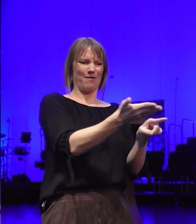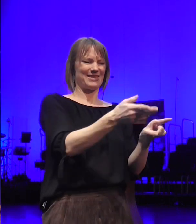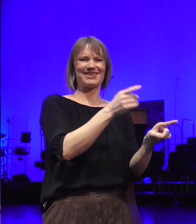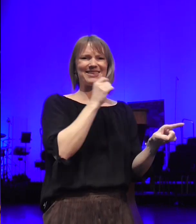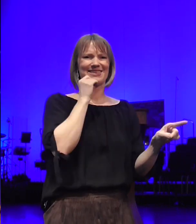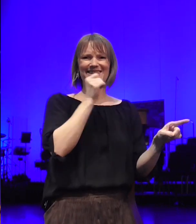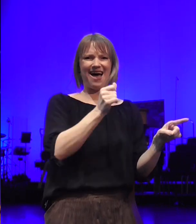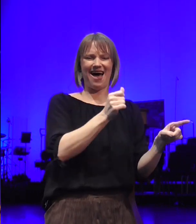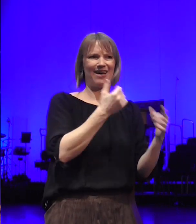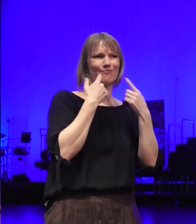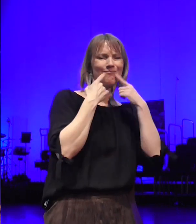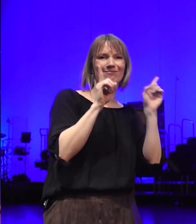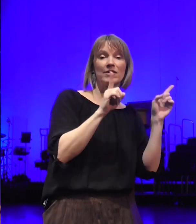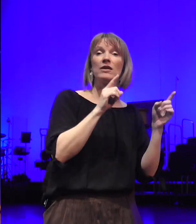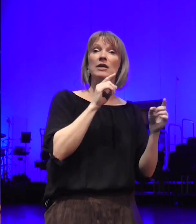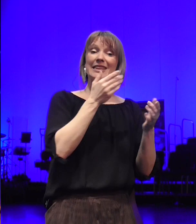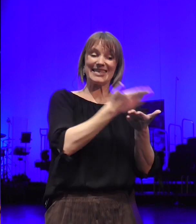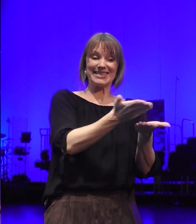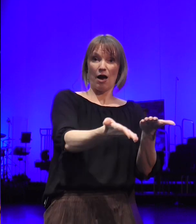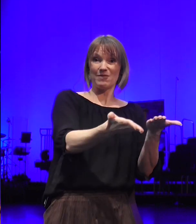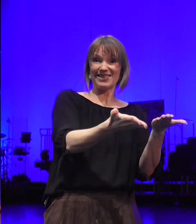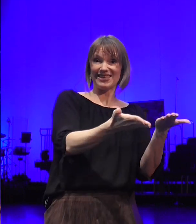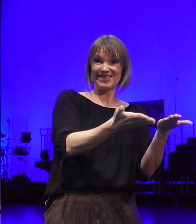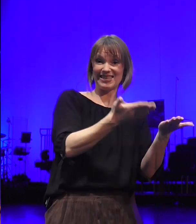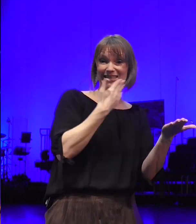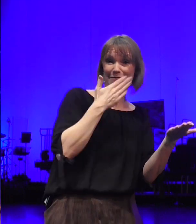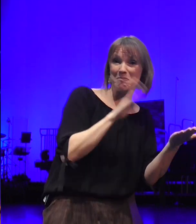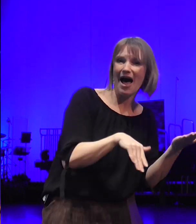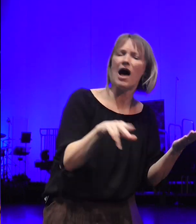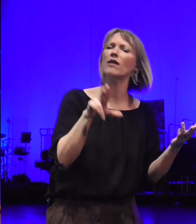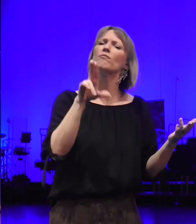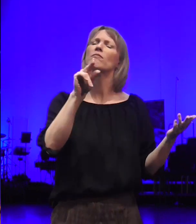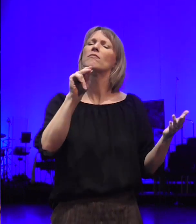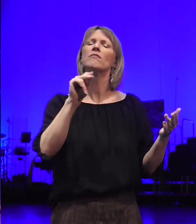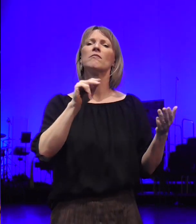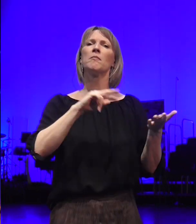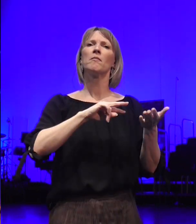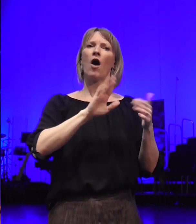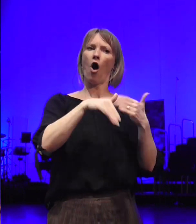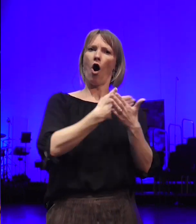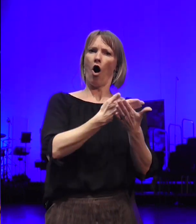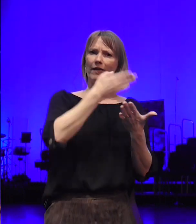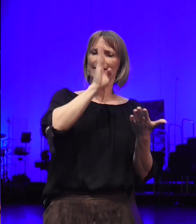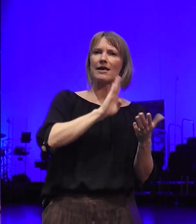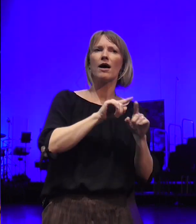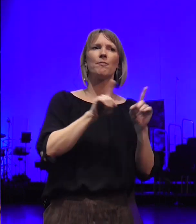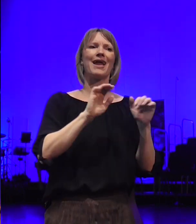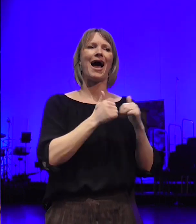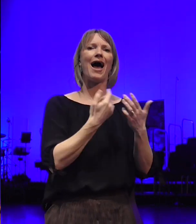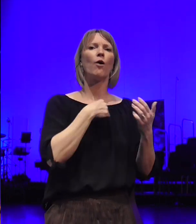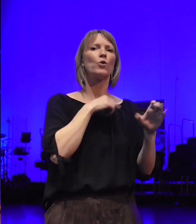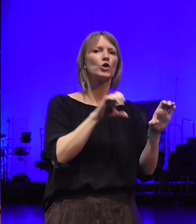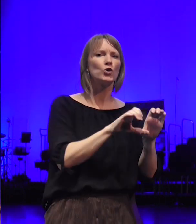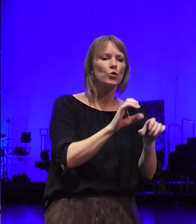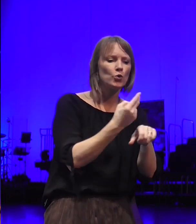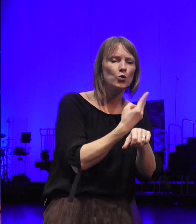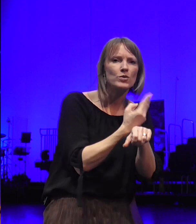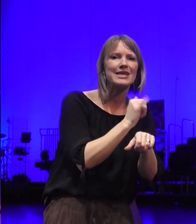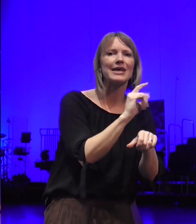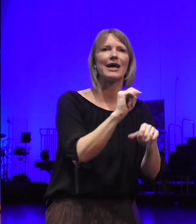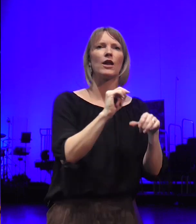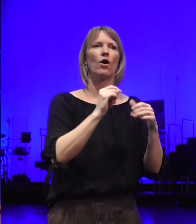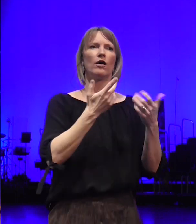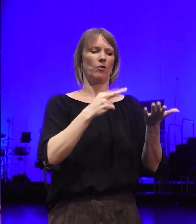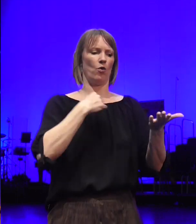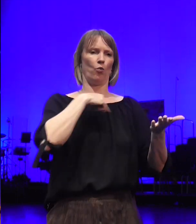not that the substance is bad. All is God. It's how we are using it and what we are intending it for. It's not